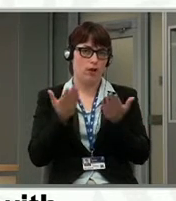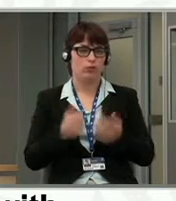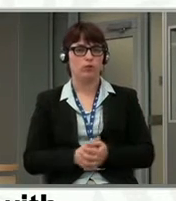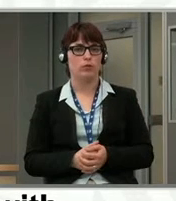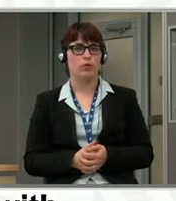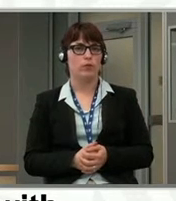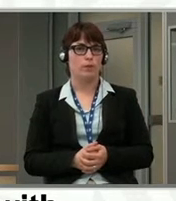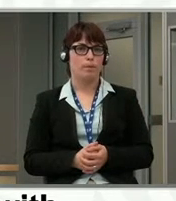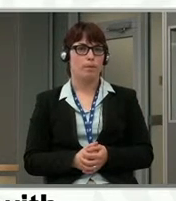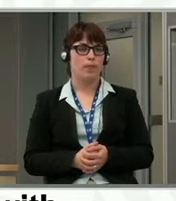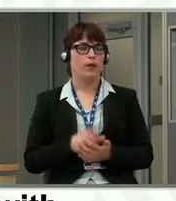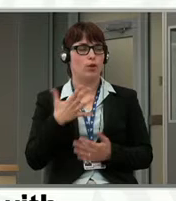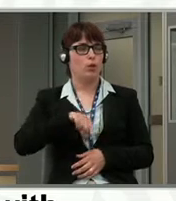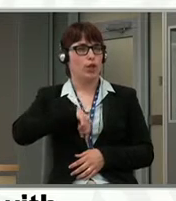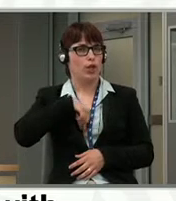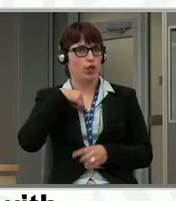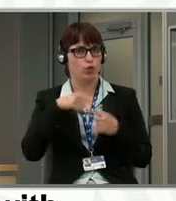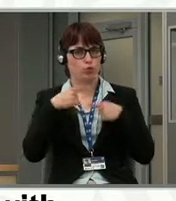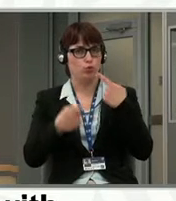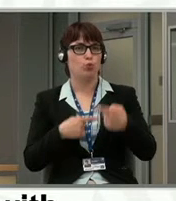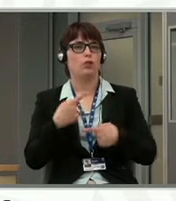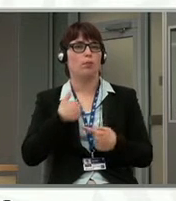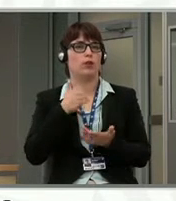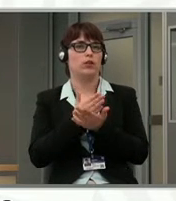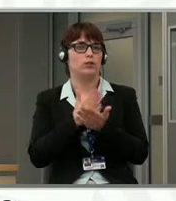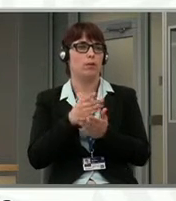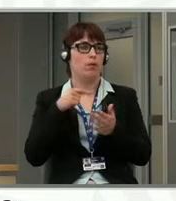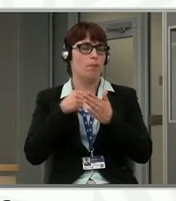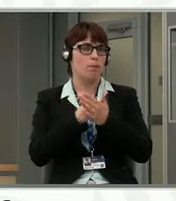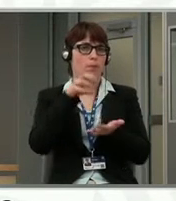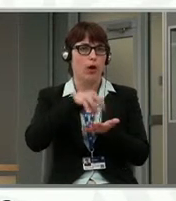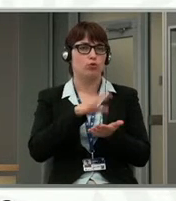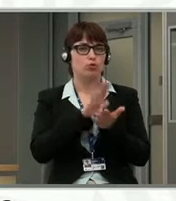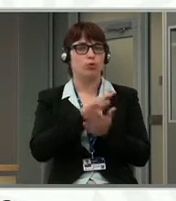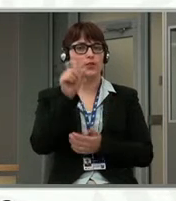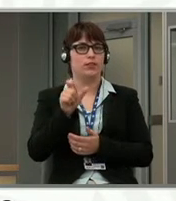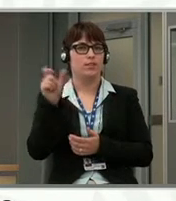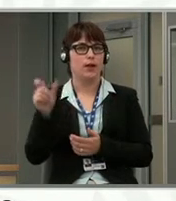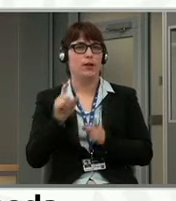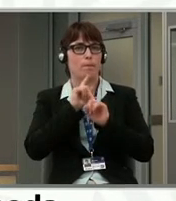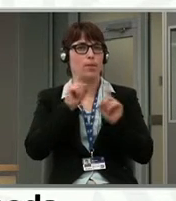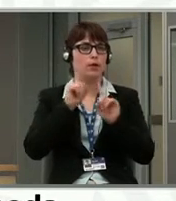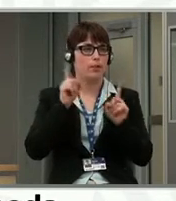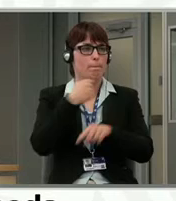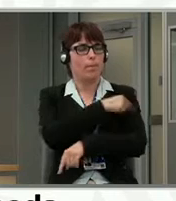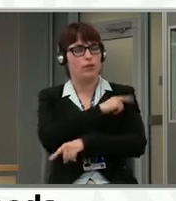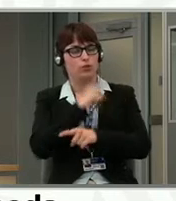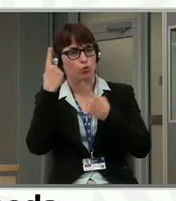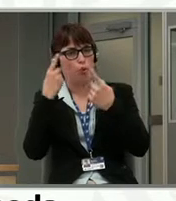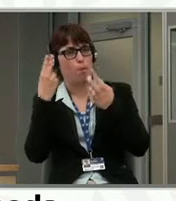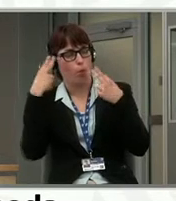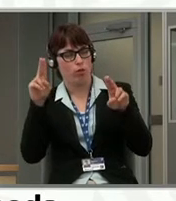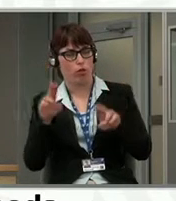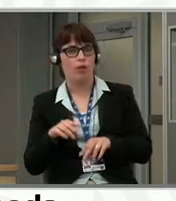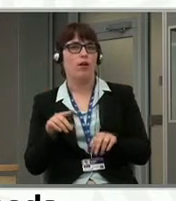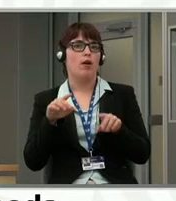aspect is the understanding, the awareness in the society about the needs and requirements of various people.